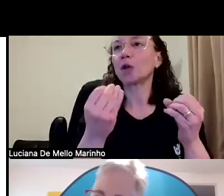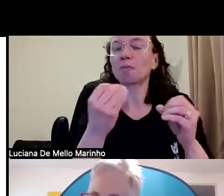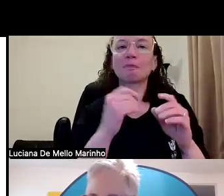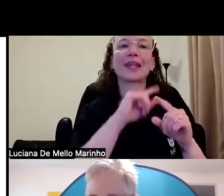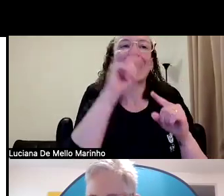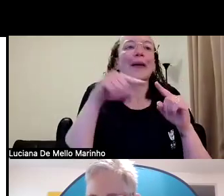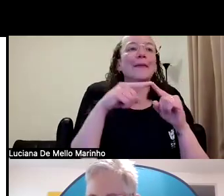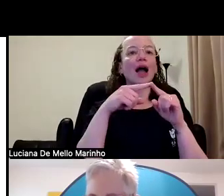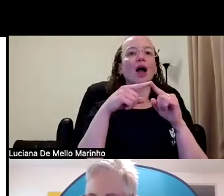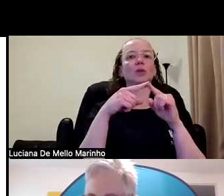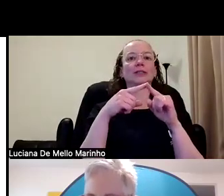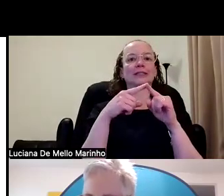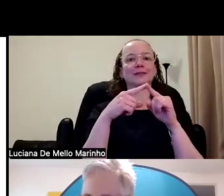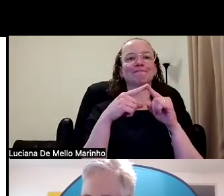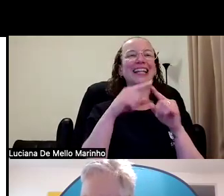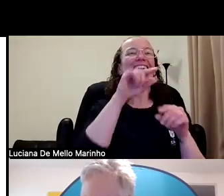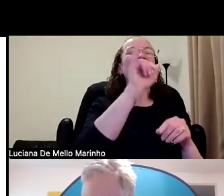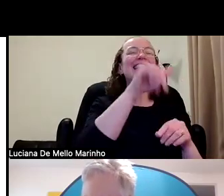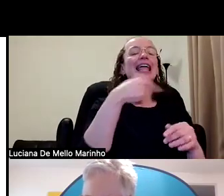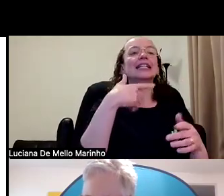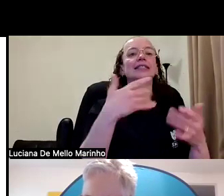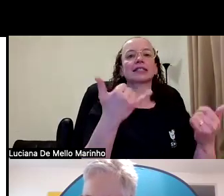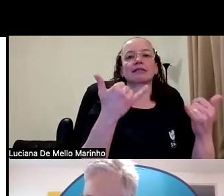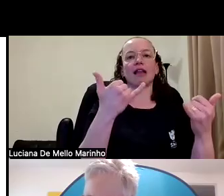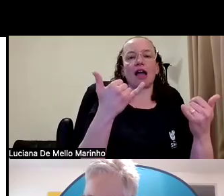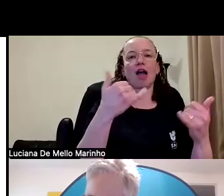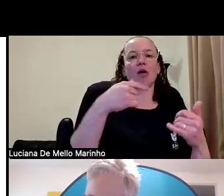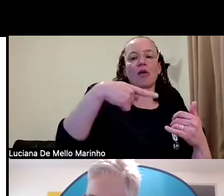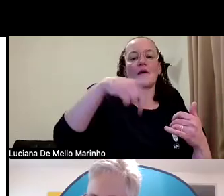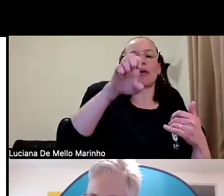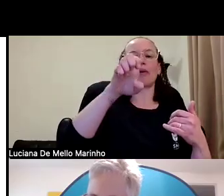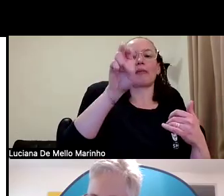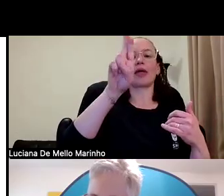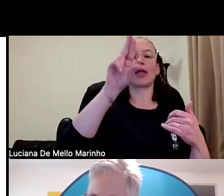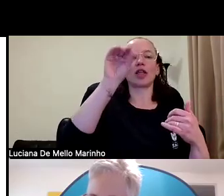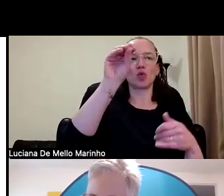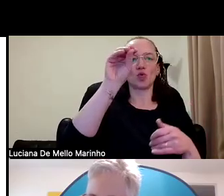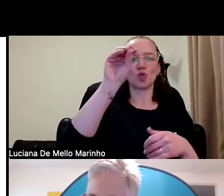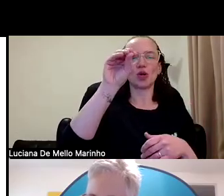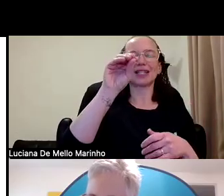So